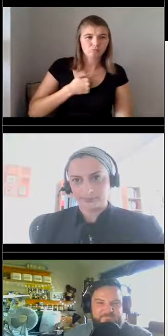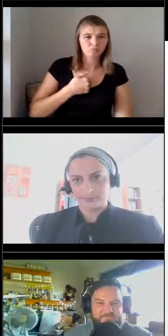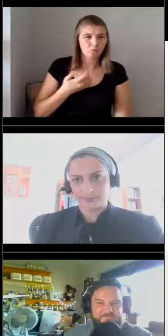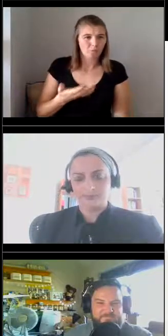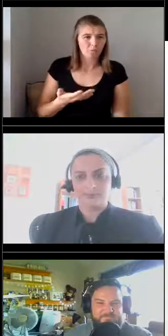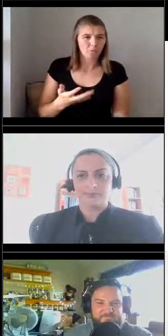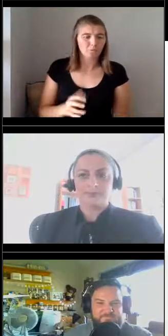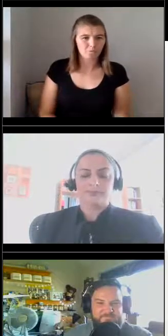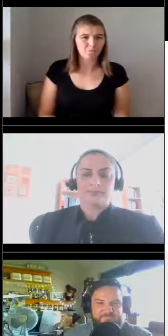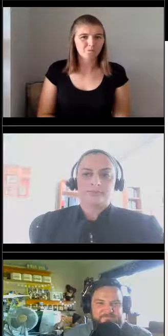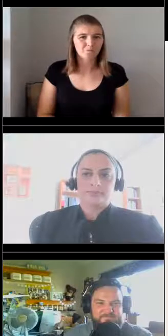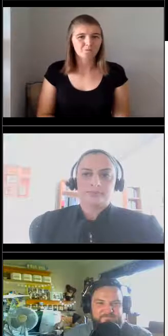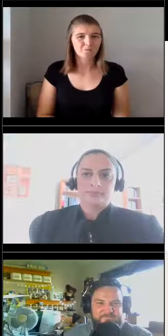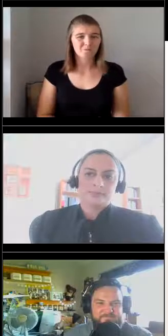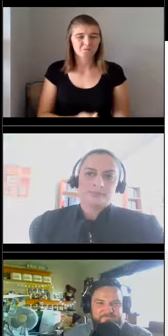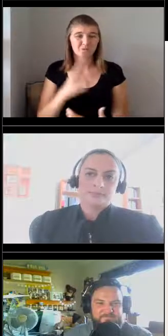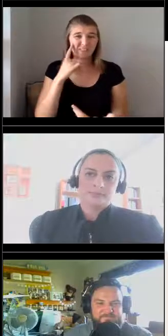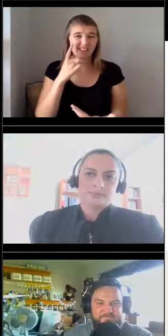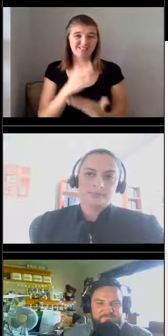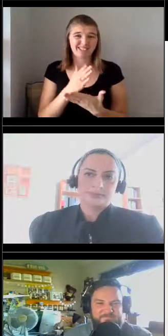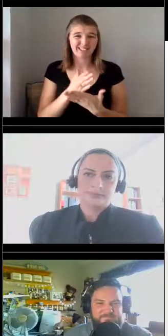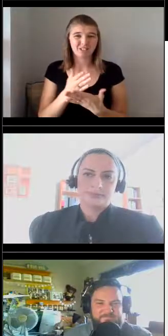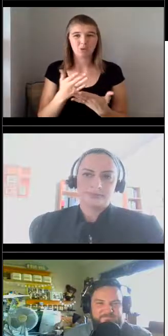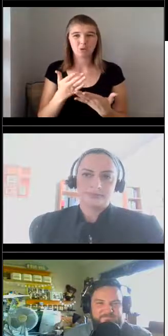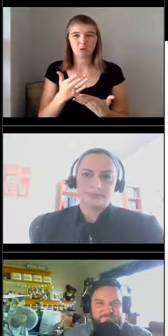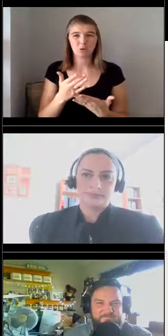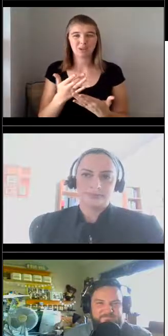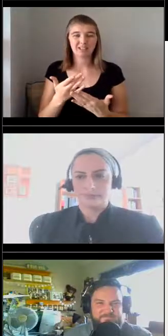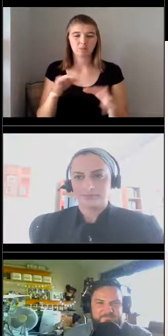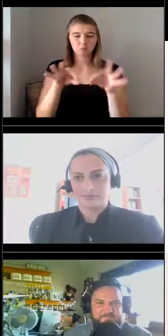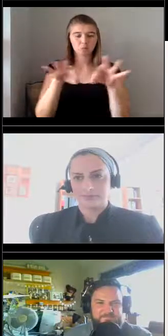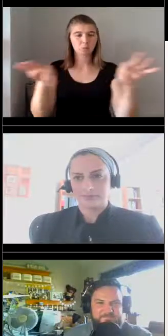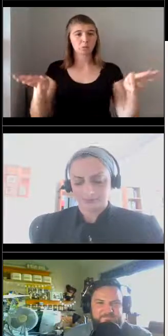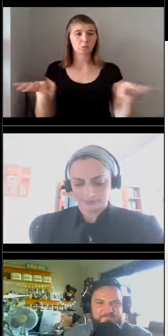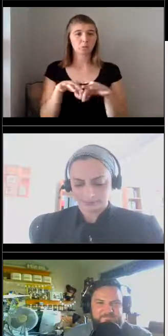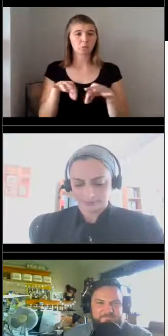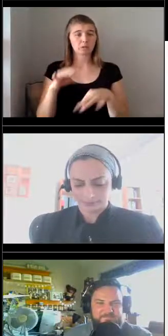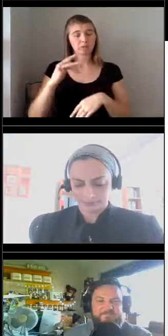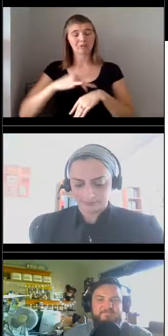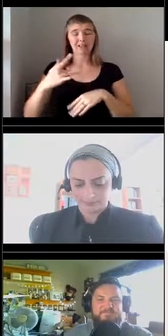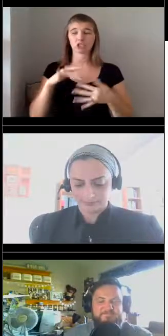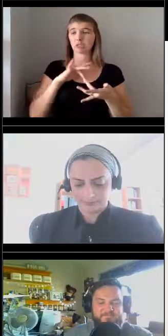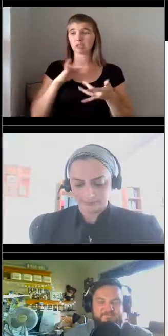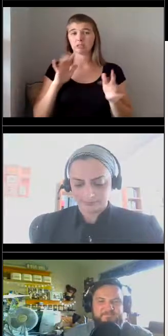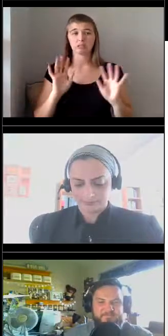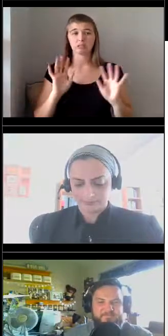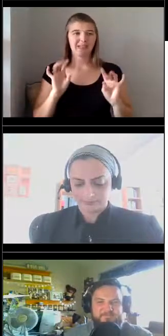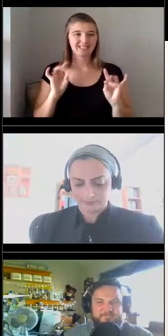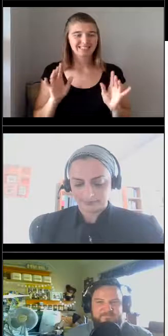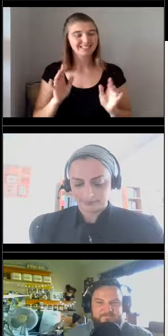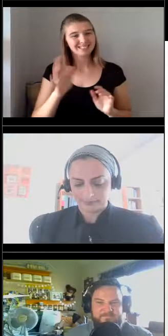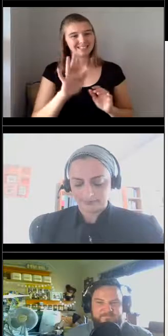just to, you know, not to have just the professional part, but as well as, you know, extend it